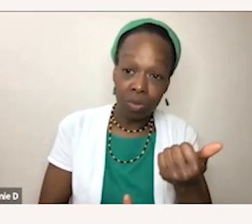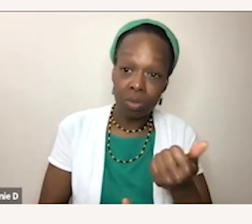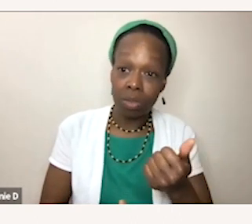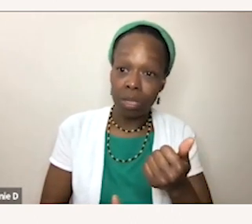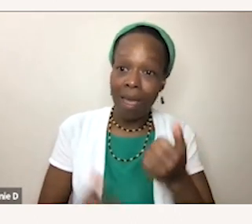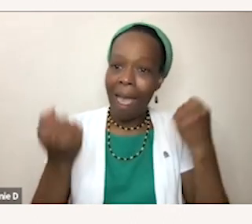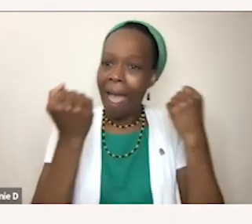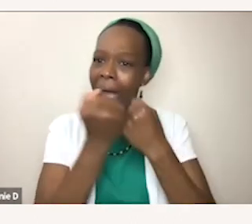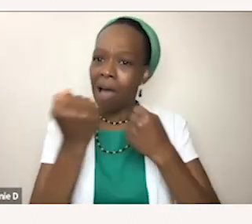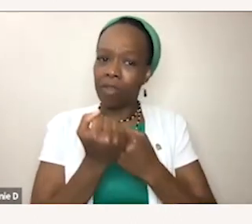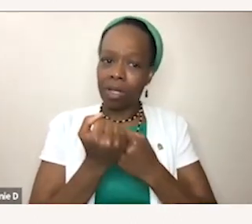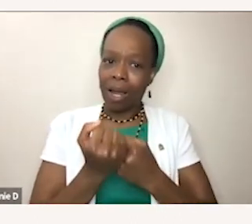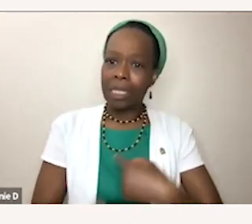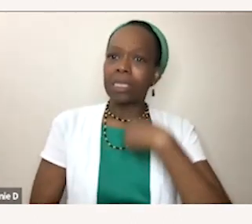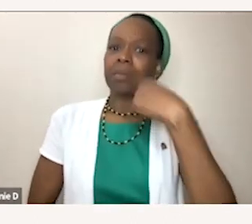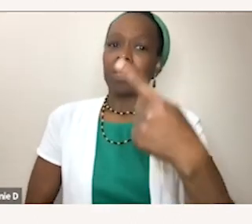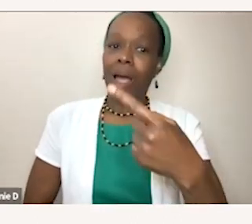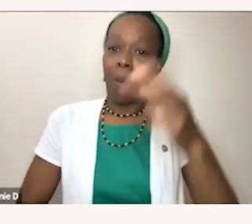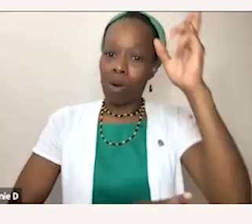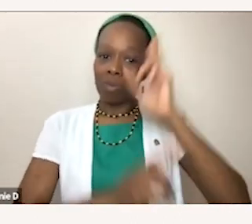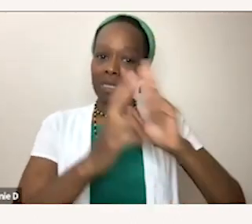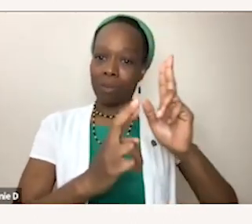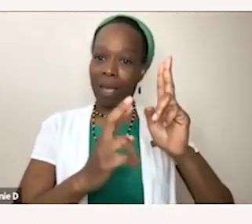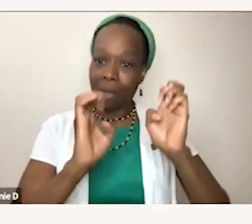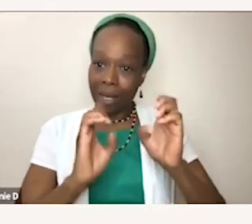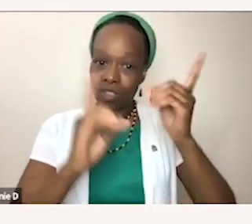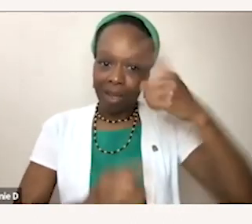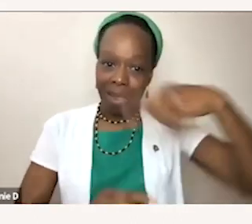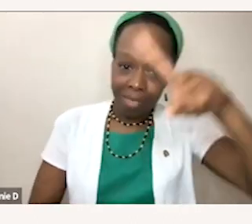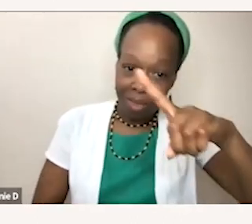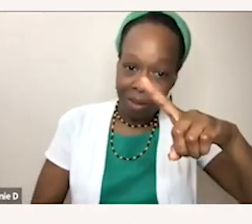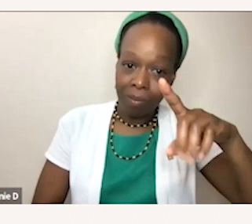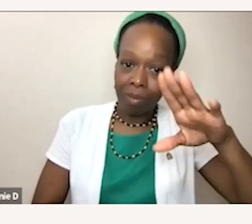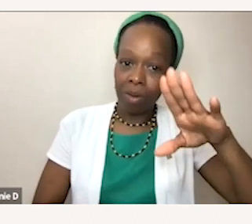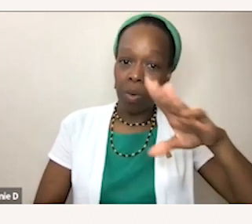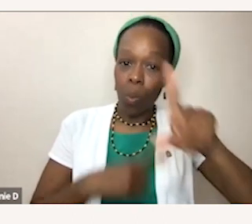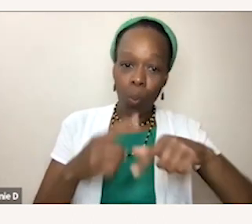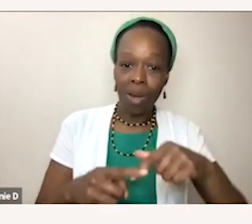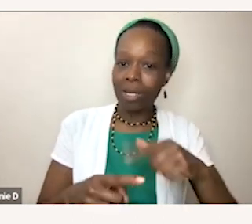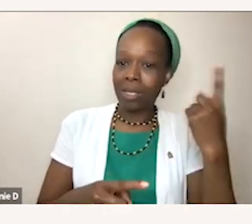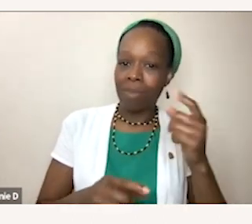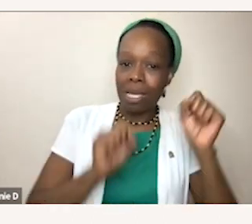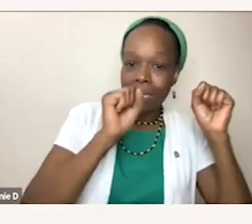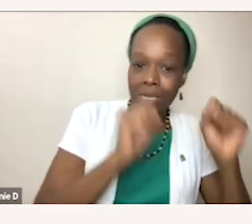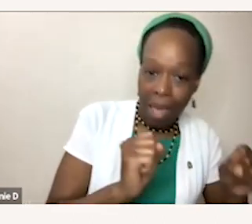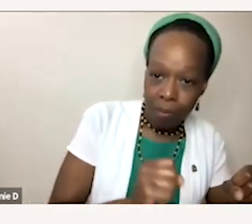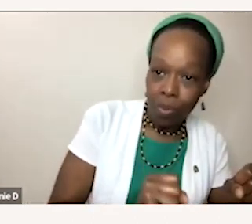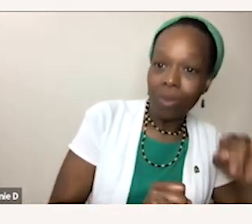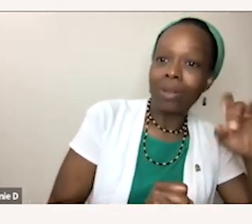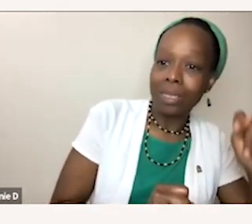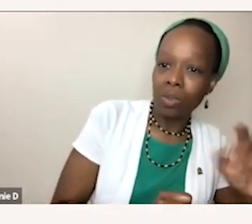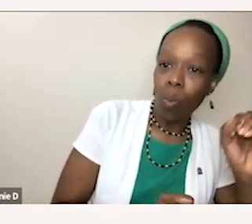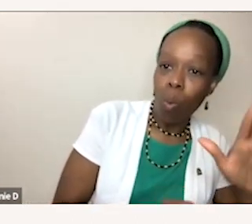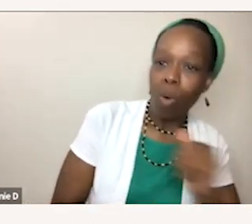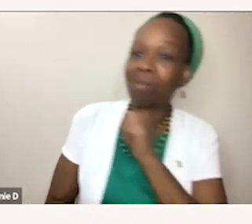calling out and calling in. And there's lots of different ways where you can actually do that to educate others, and encourage your child to speak